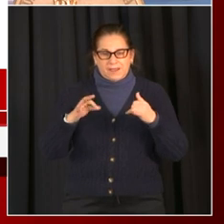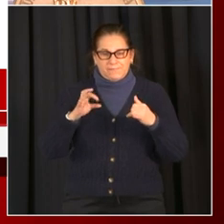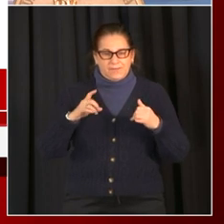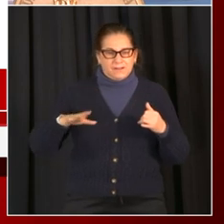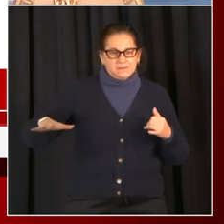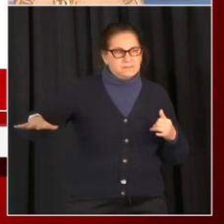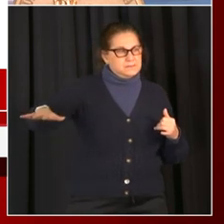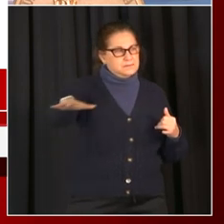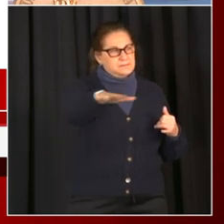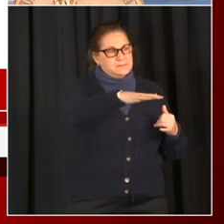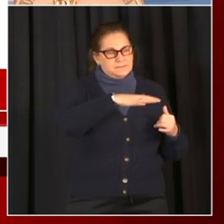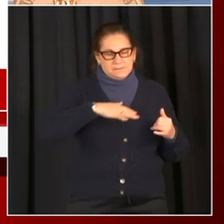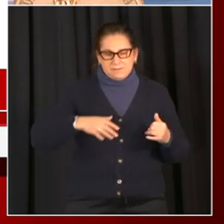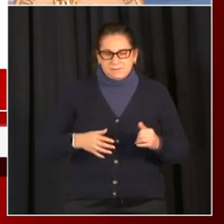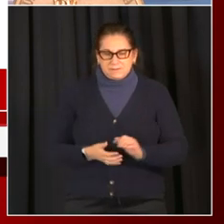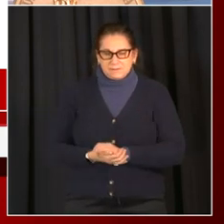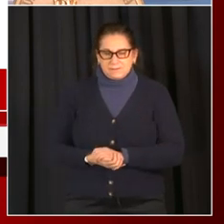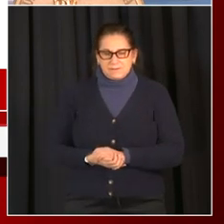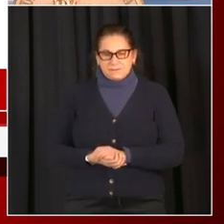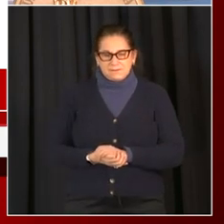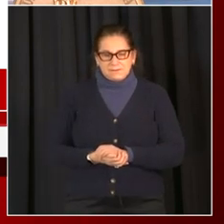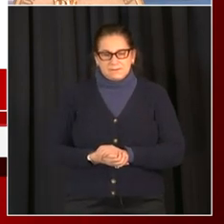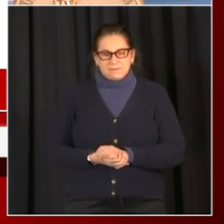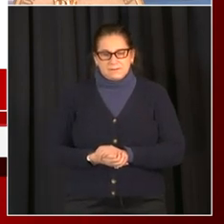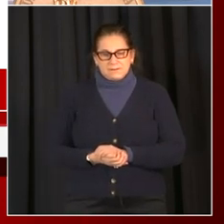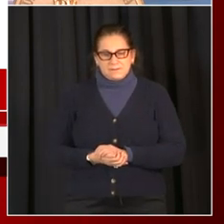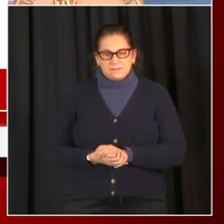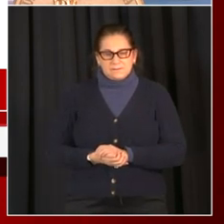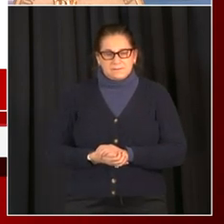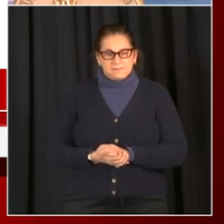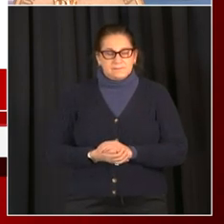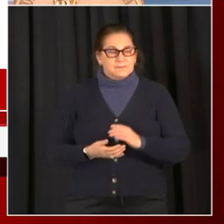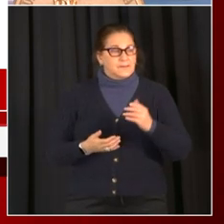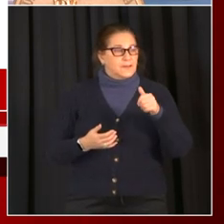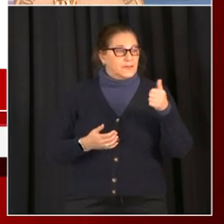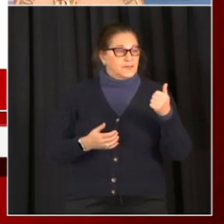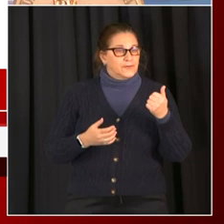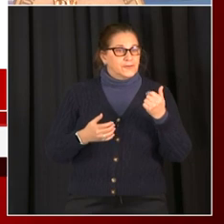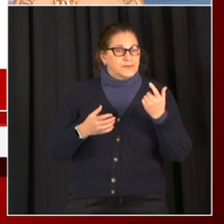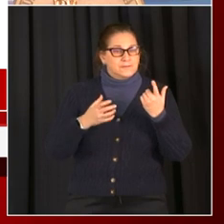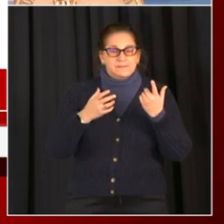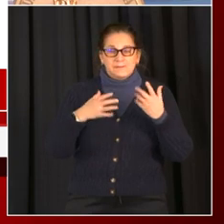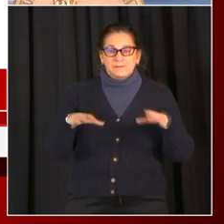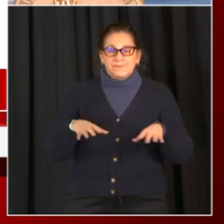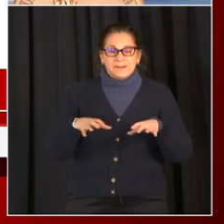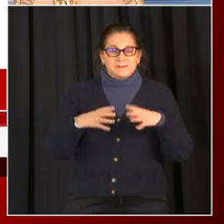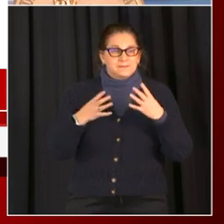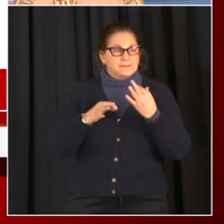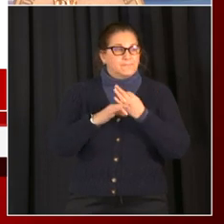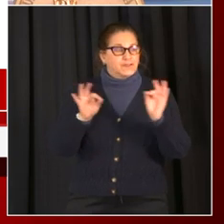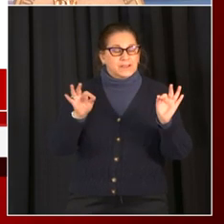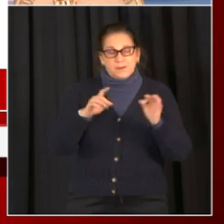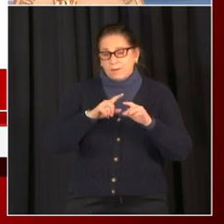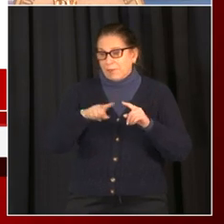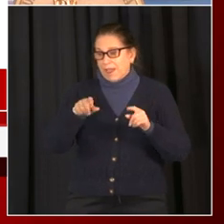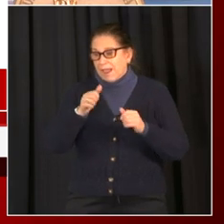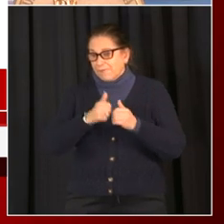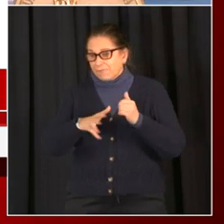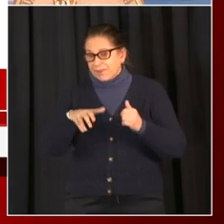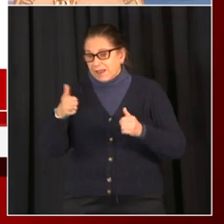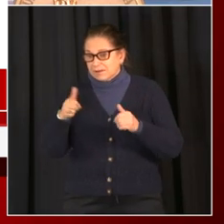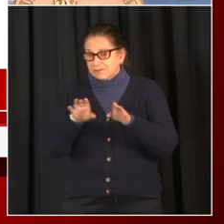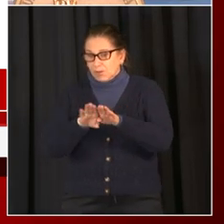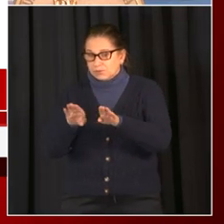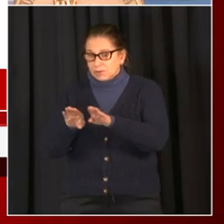can enjoy for free, the museums and libraries that are closed altogether or can only do curbside. Why were museums